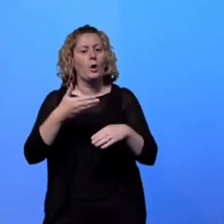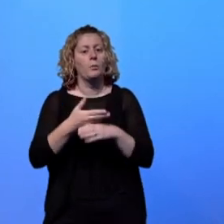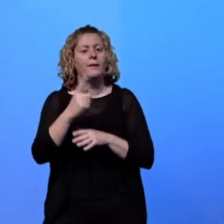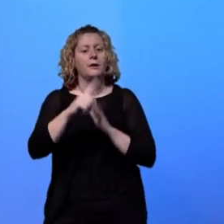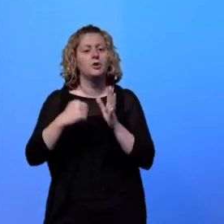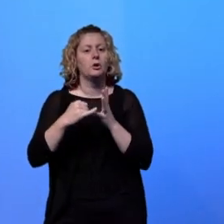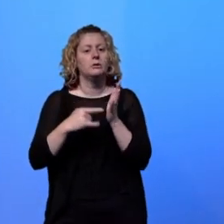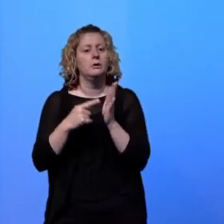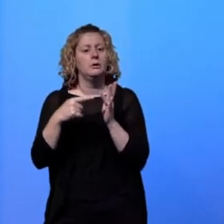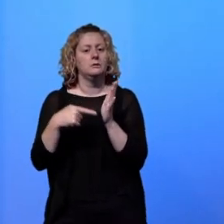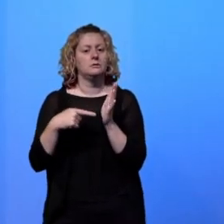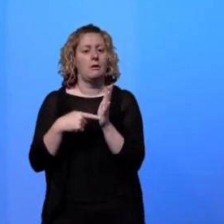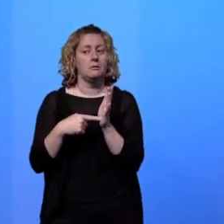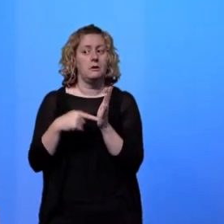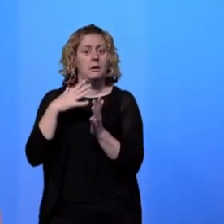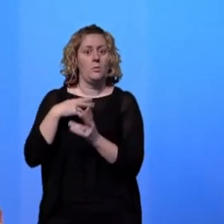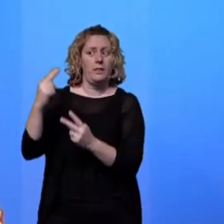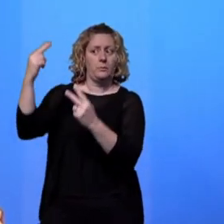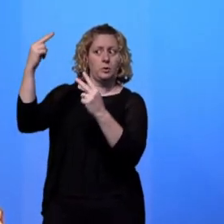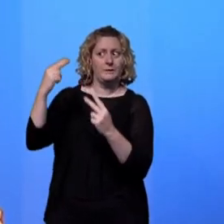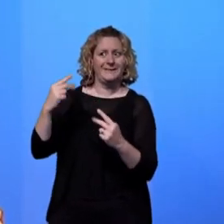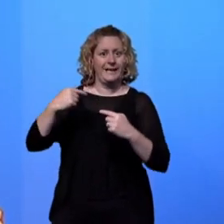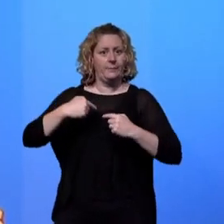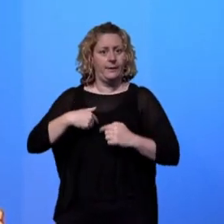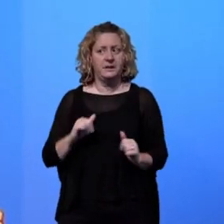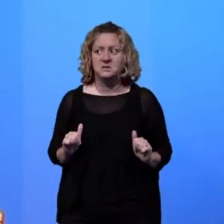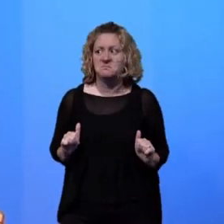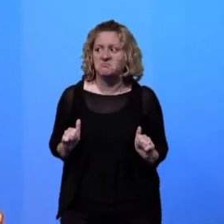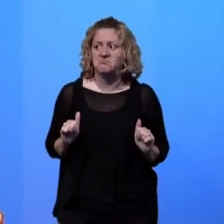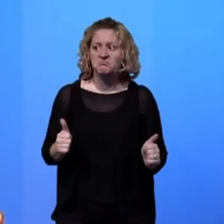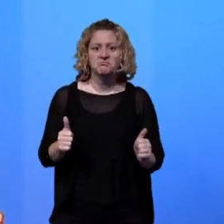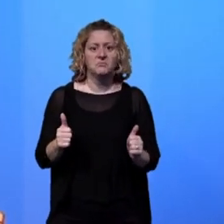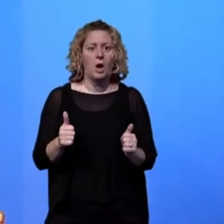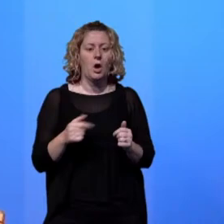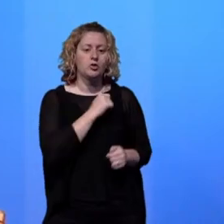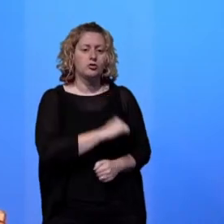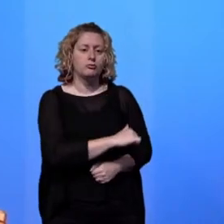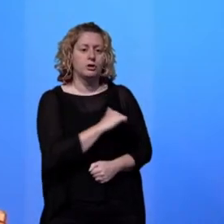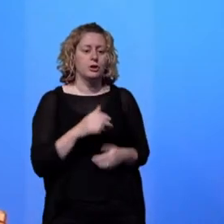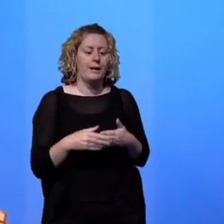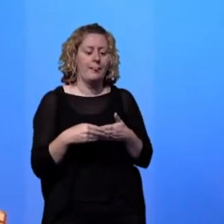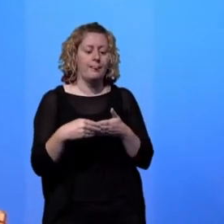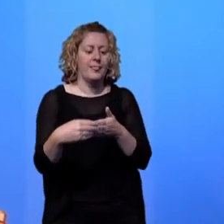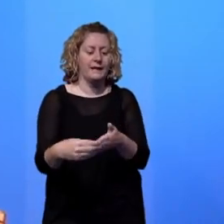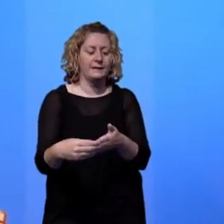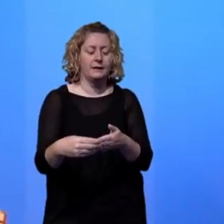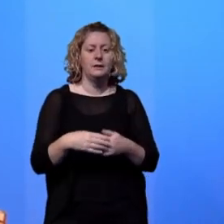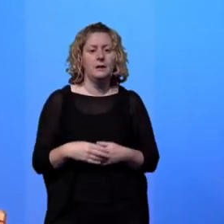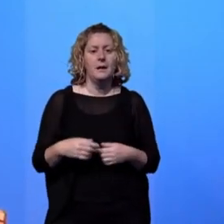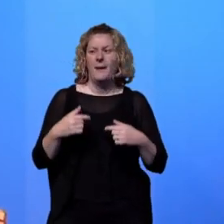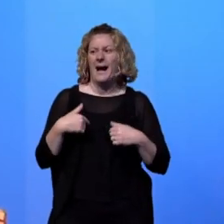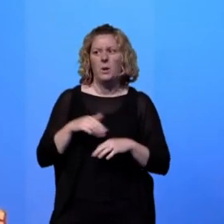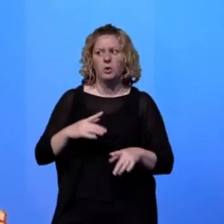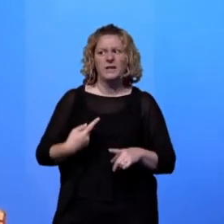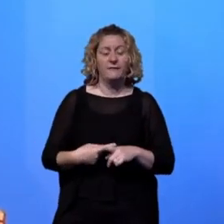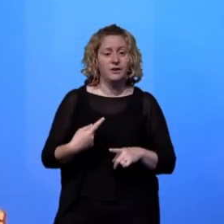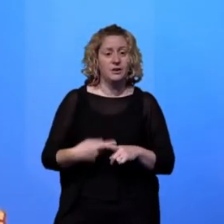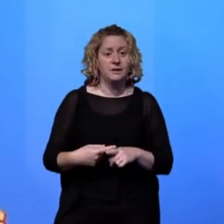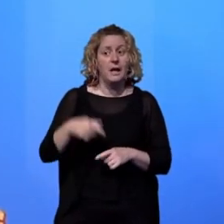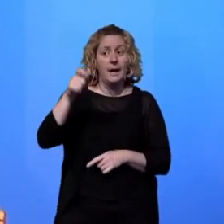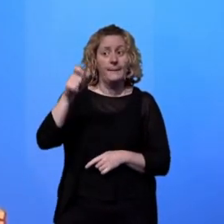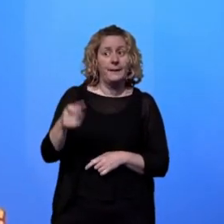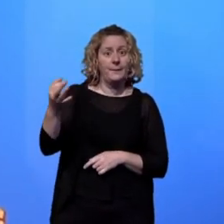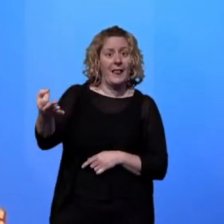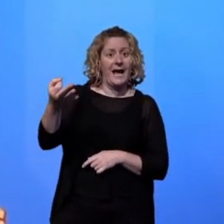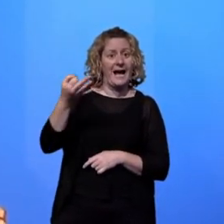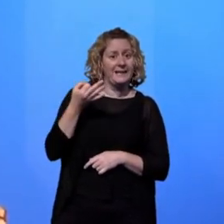is a good thing. But because I was inefficient, what used to happen was, if people asked me if I'd done something, I'd say, yes, I had. I'd look them